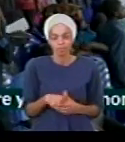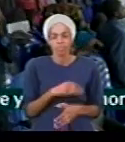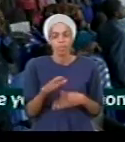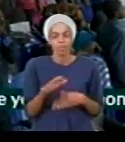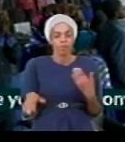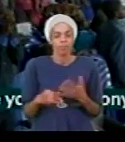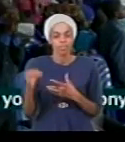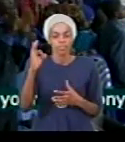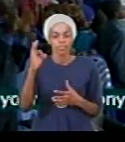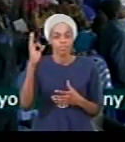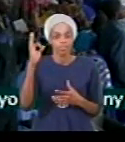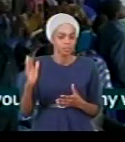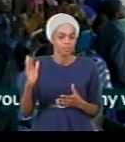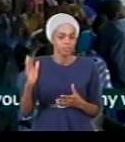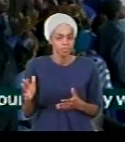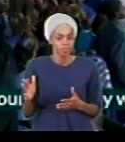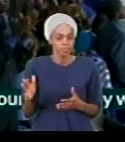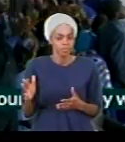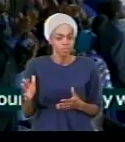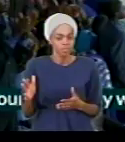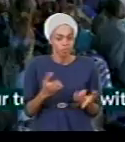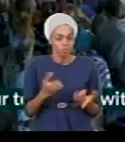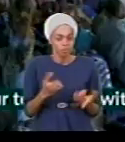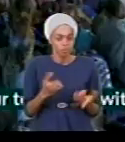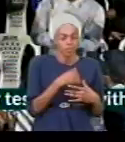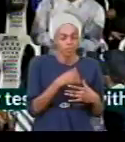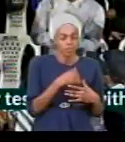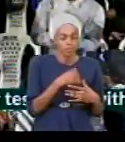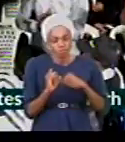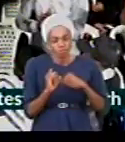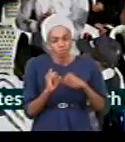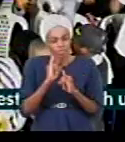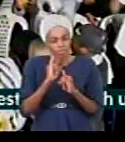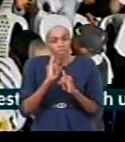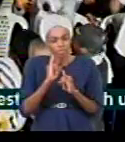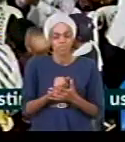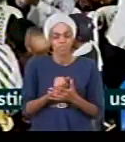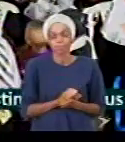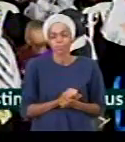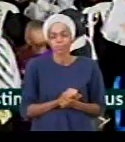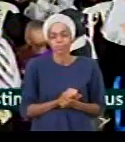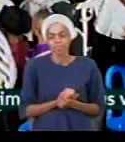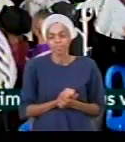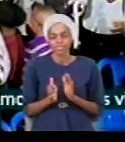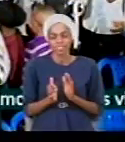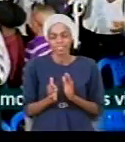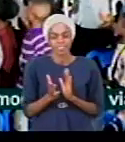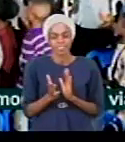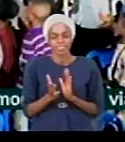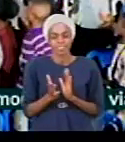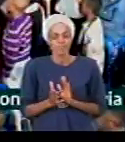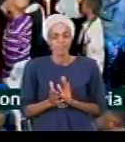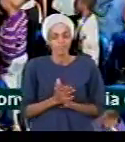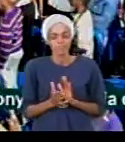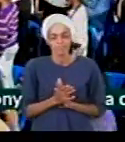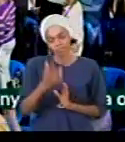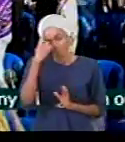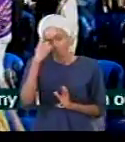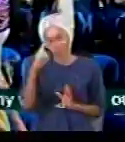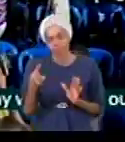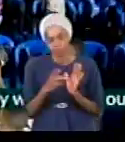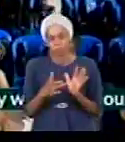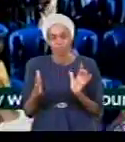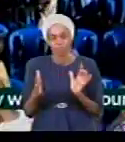Put your hands together. Put your hands together. No problem can stand the name